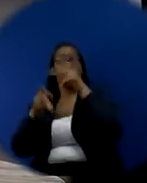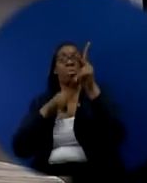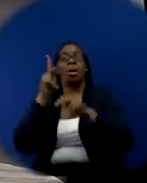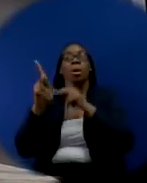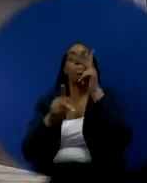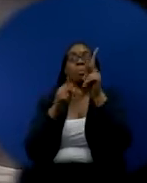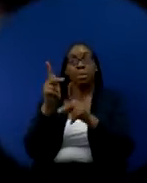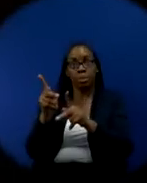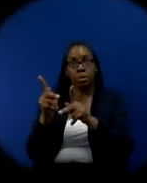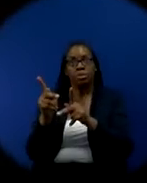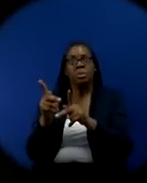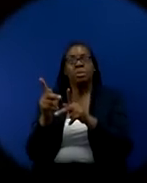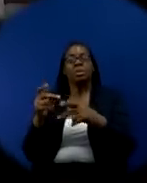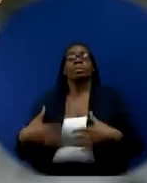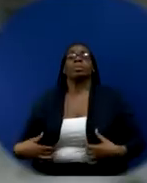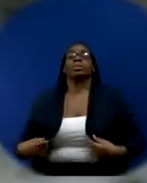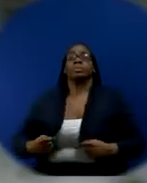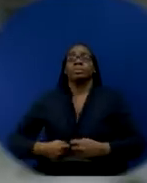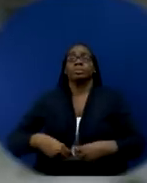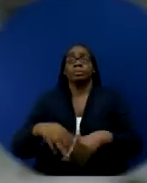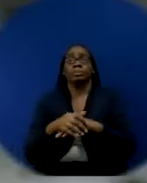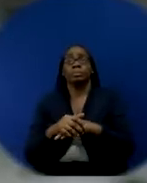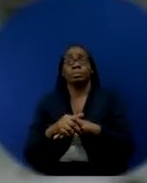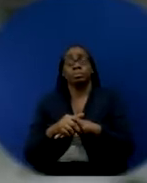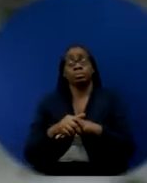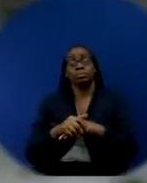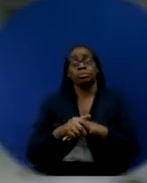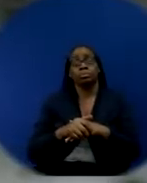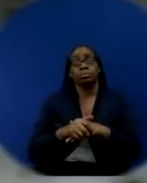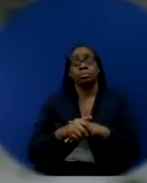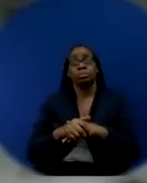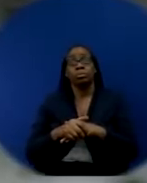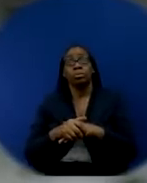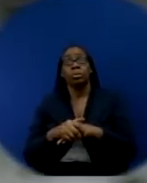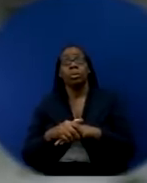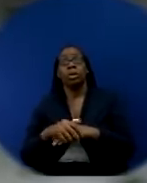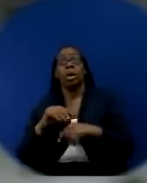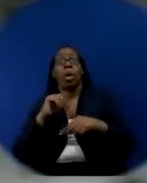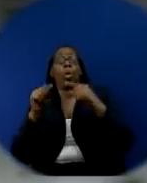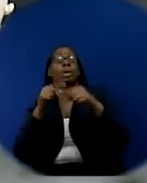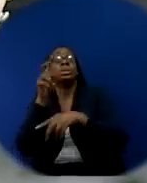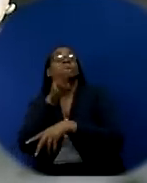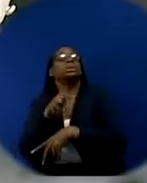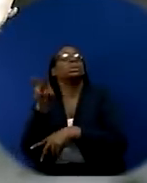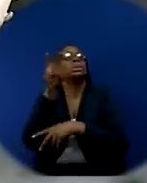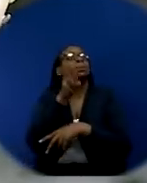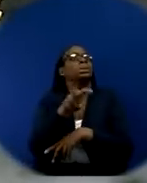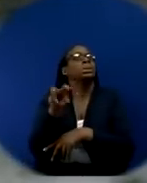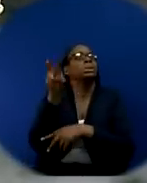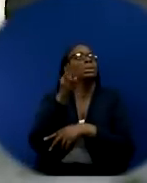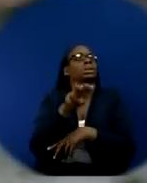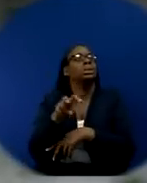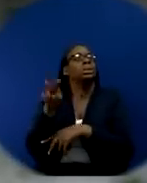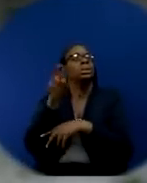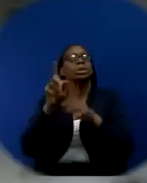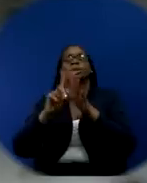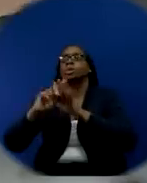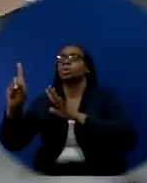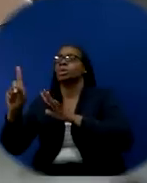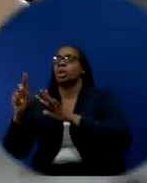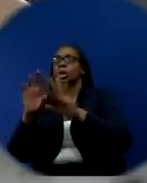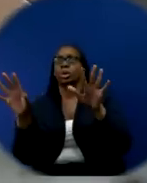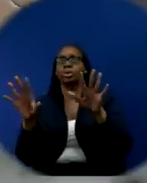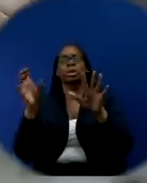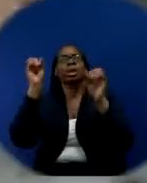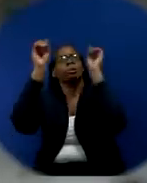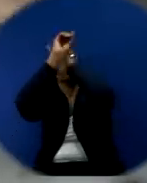who've been pushed to the margins of society. As a matter of fact, when he said go to the highways and go to the hedges, here's the